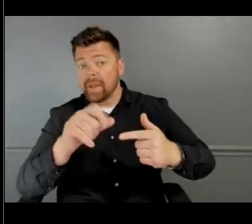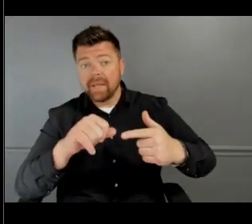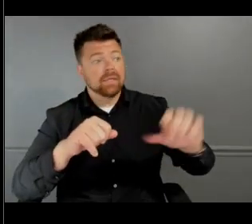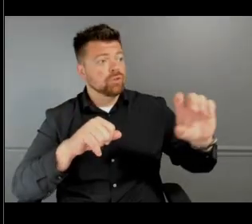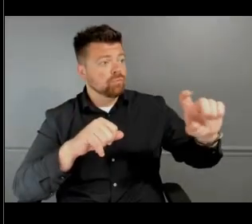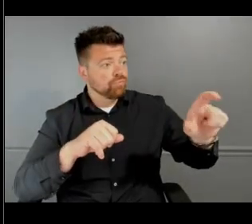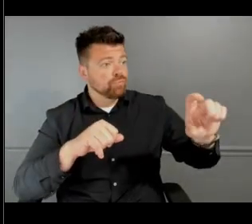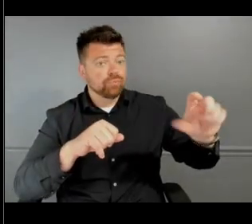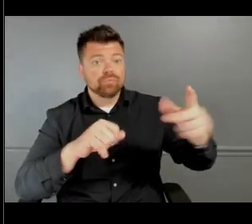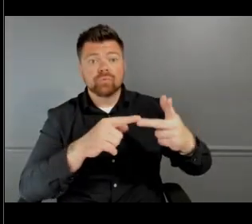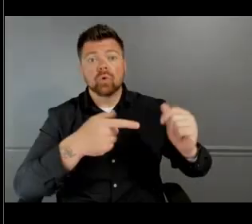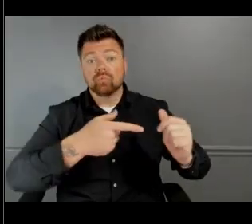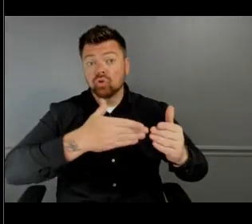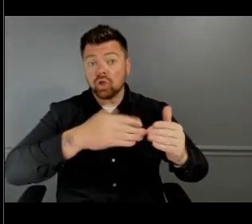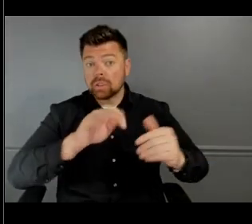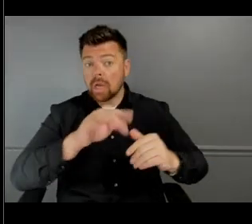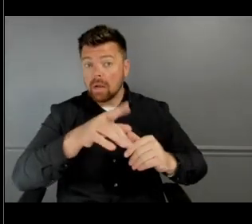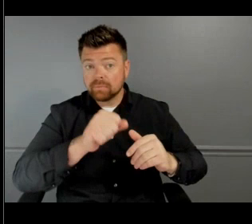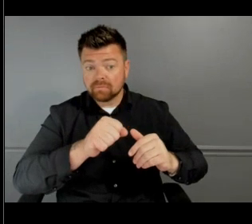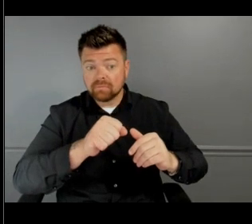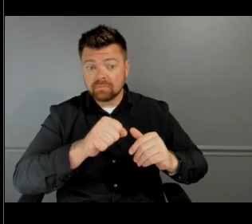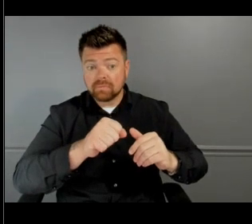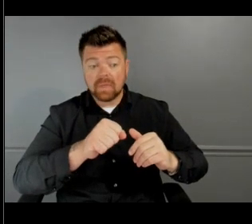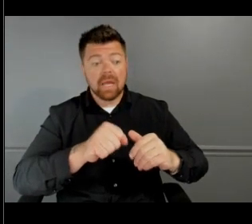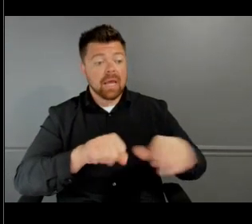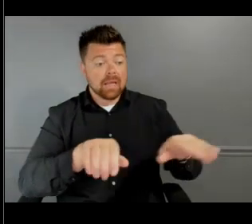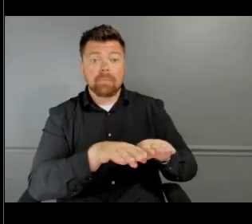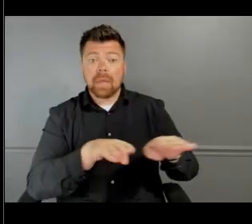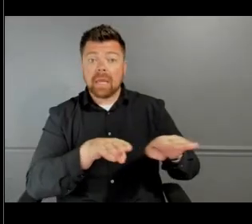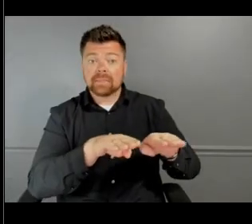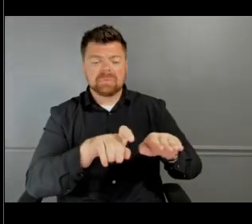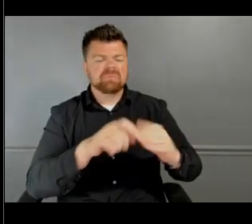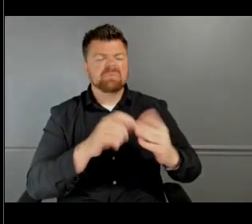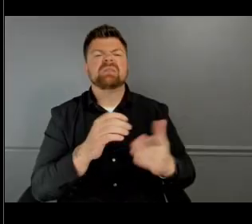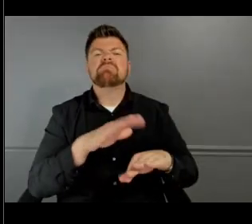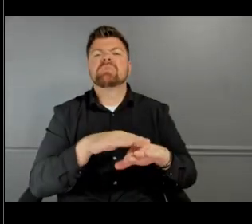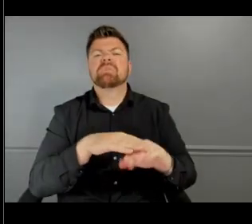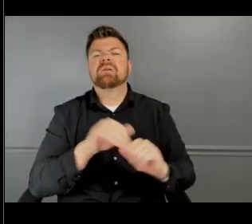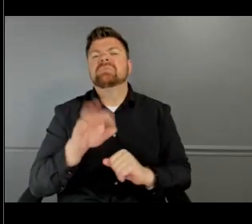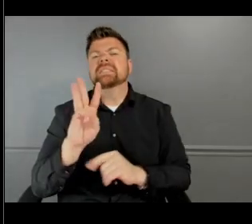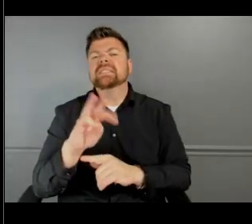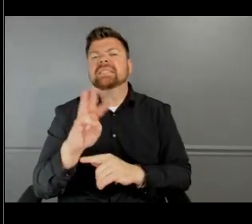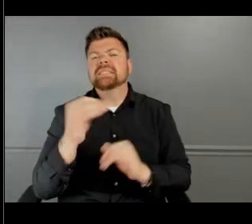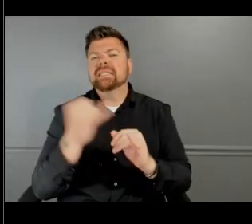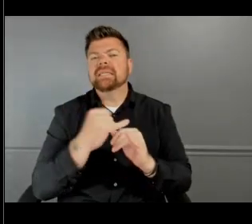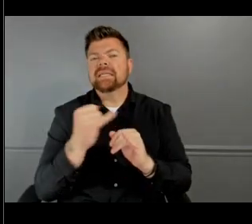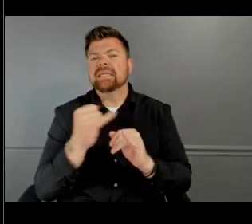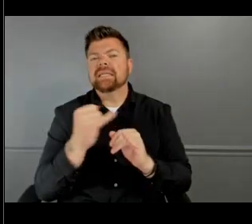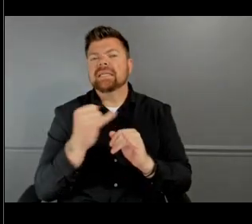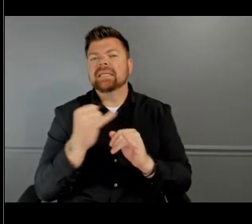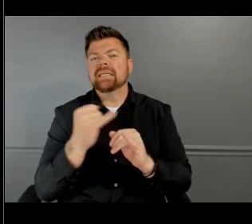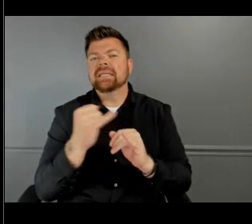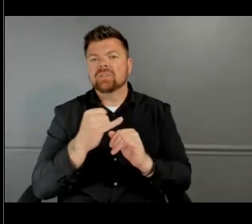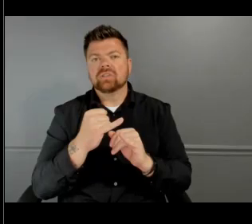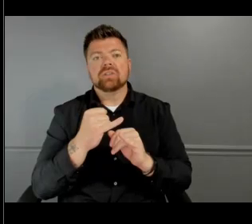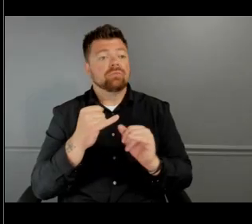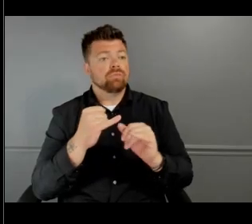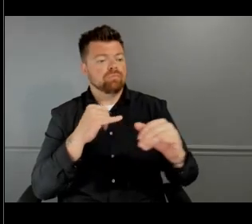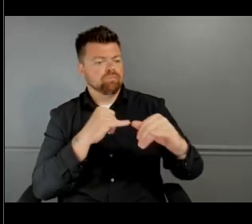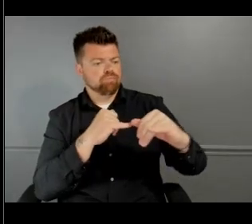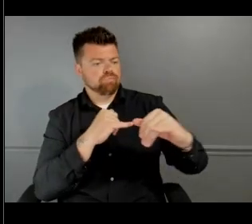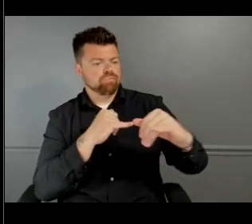the U, there must be a minimum 60-inch diameter